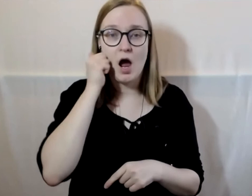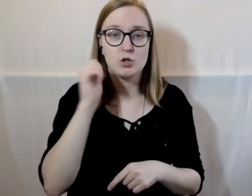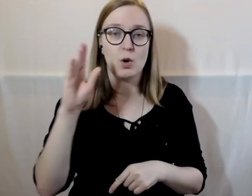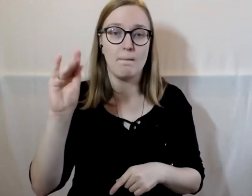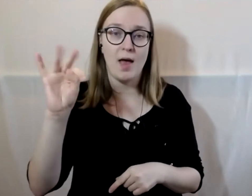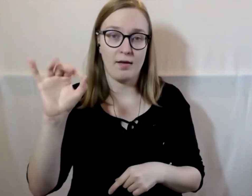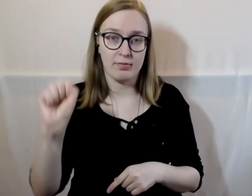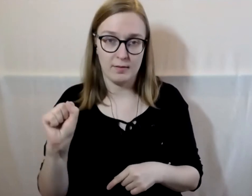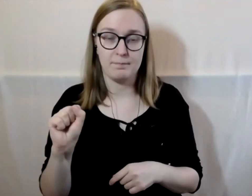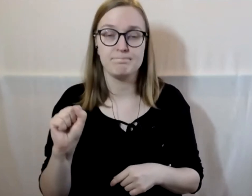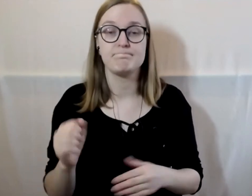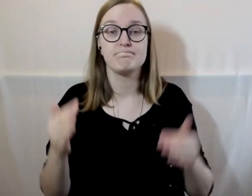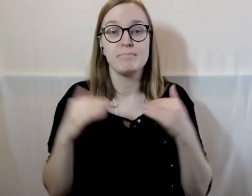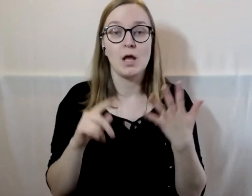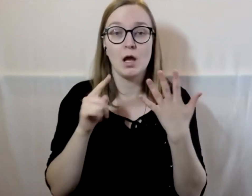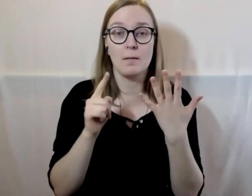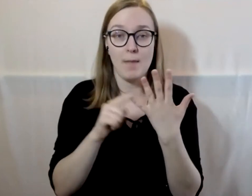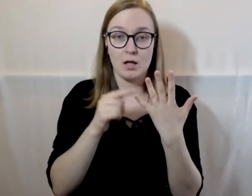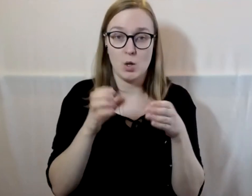Beata. Okay, we're up to group 5.